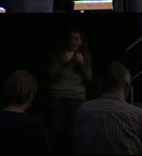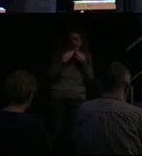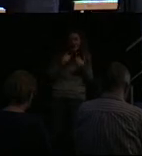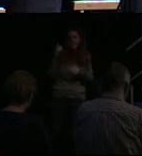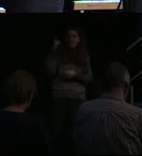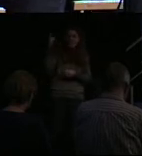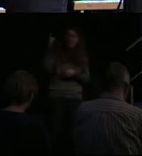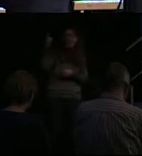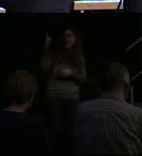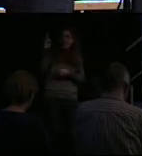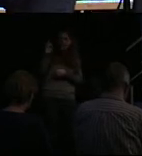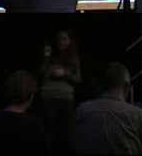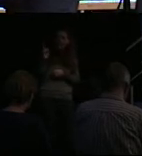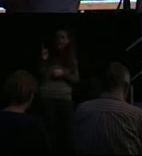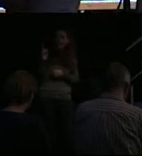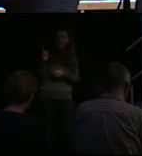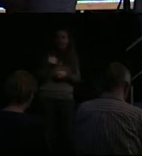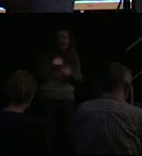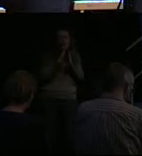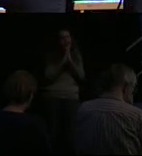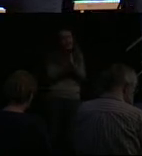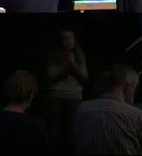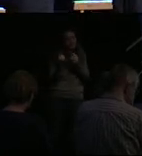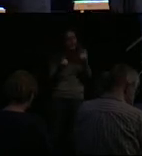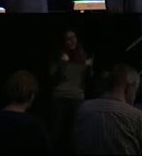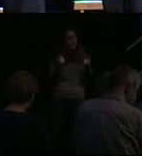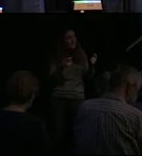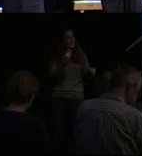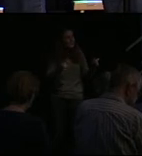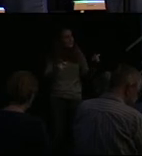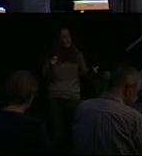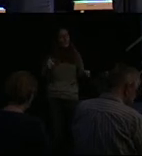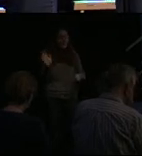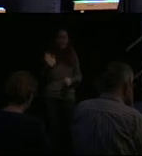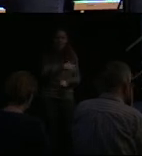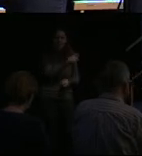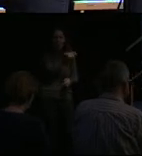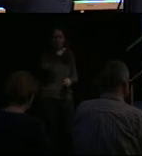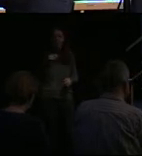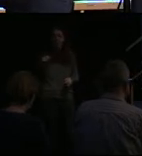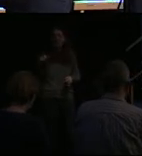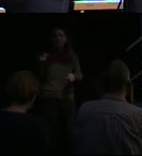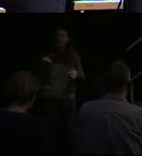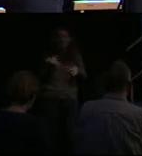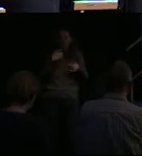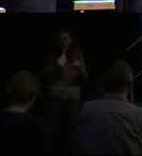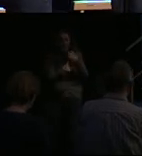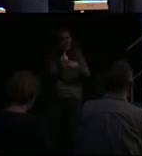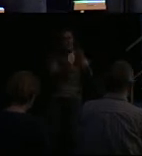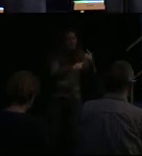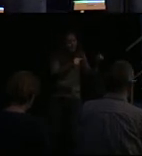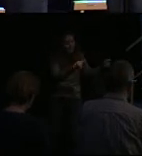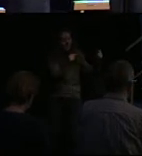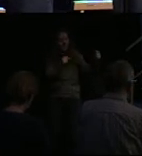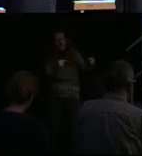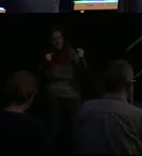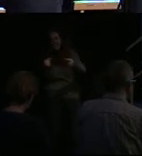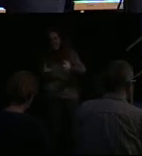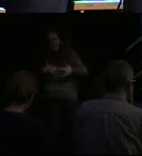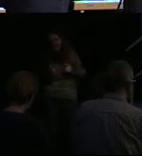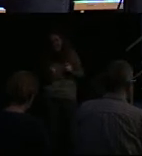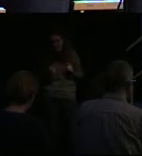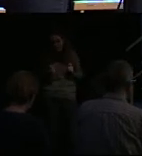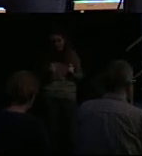God, for that, God. And I just pray for every person here, God. I pray that every person has been individually challenged and